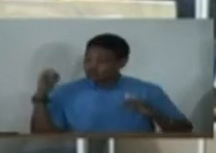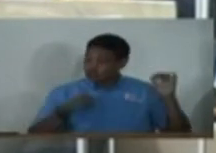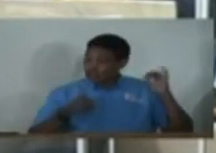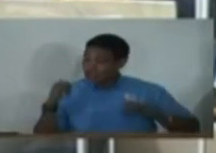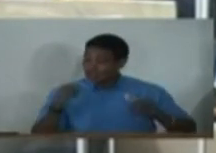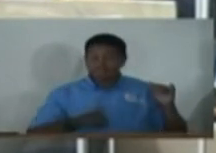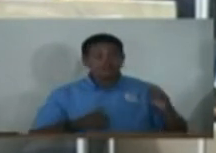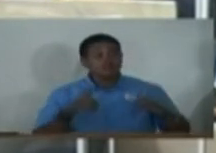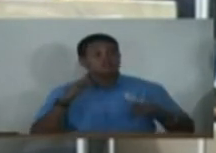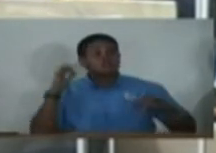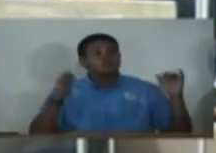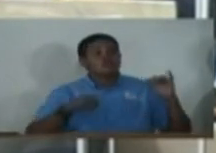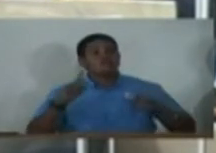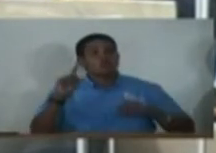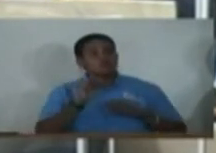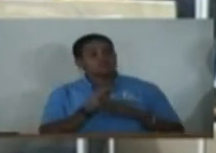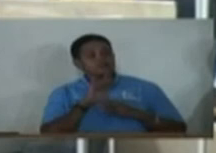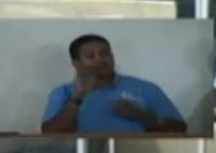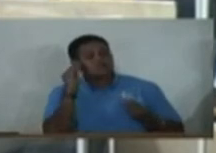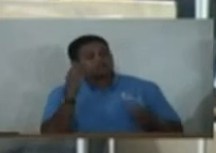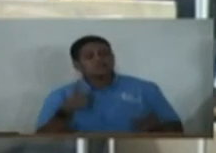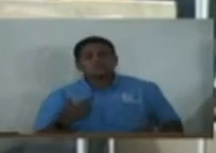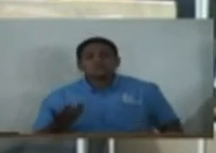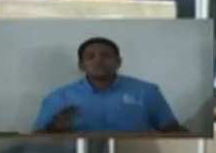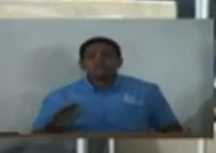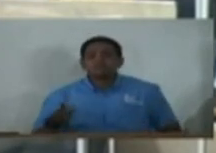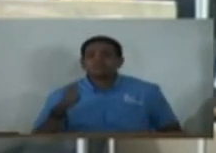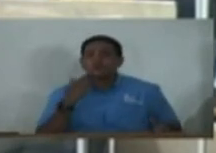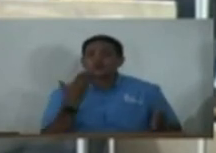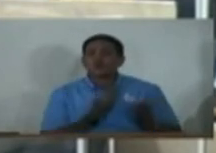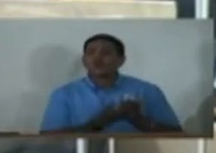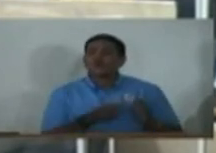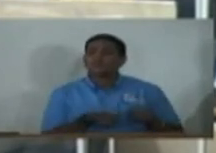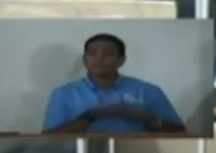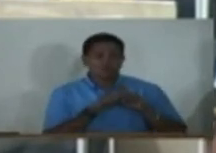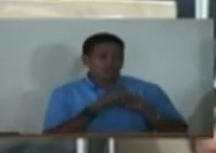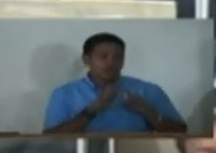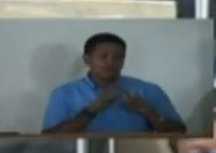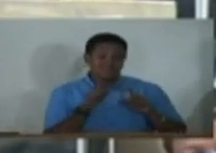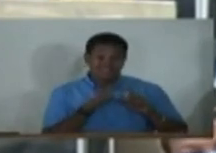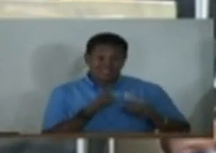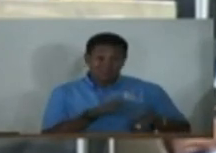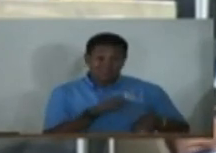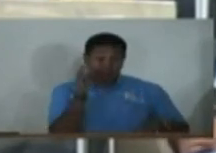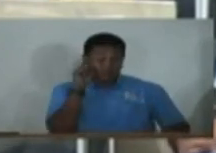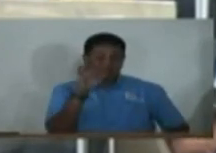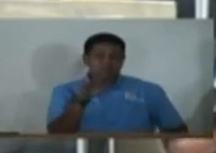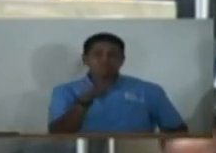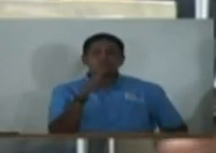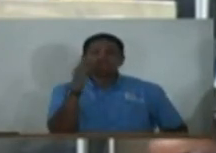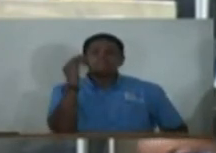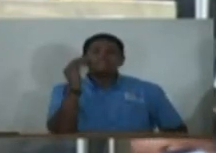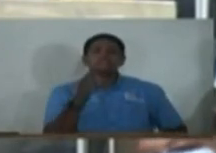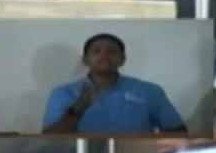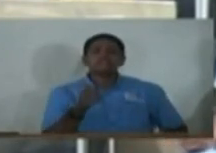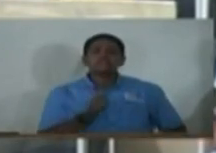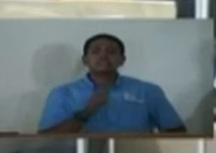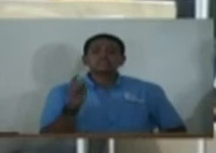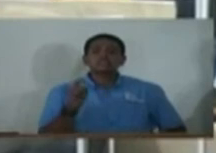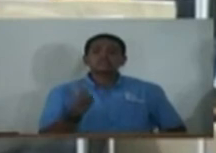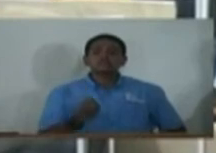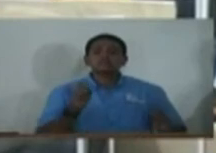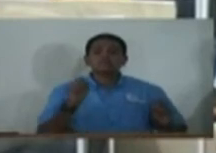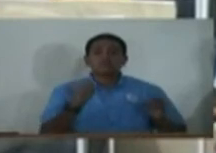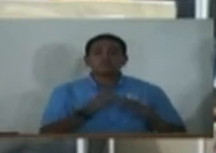traveling. One minister said to me, well, it's a good break. But at the same time, he's saying, you know, I need to get back